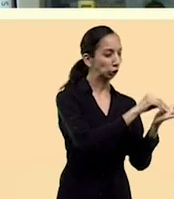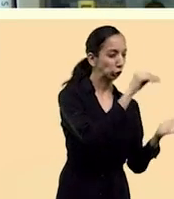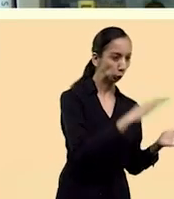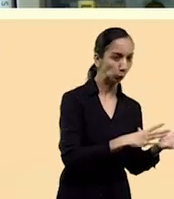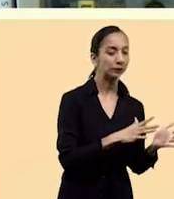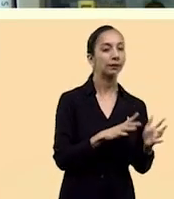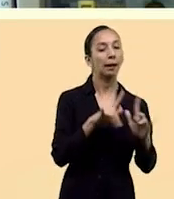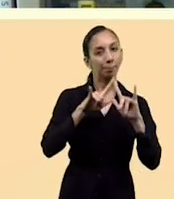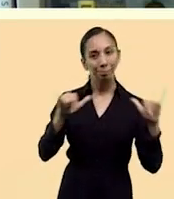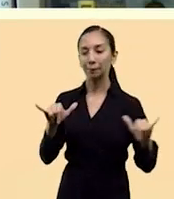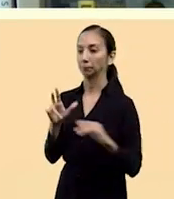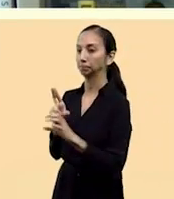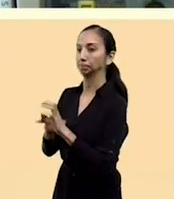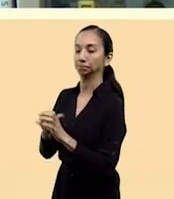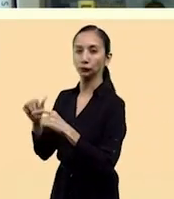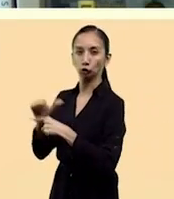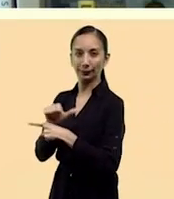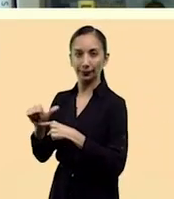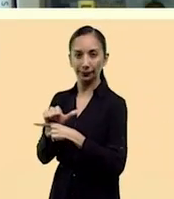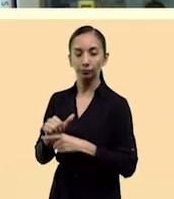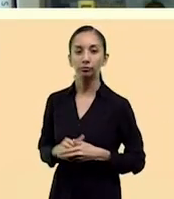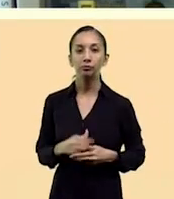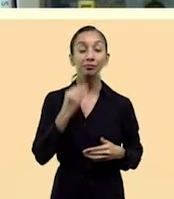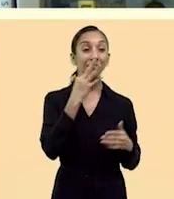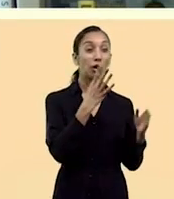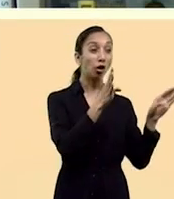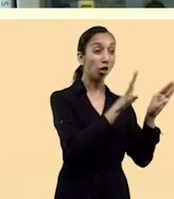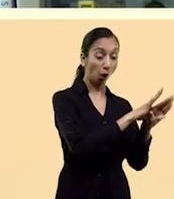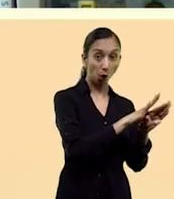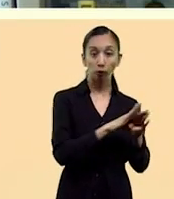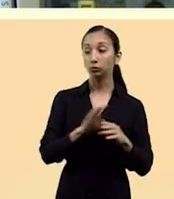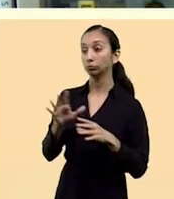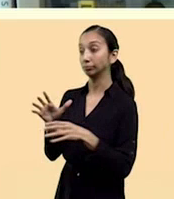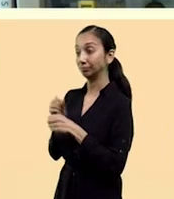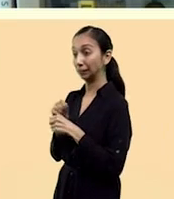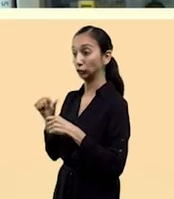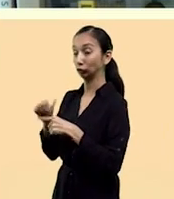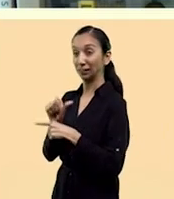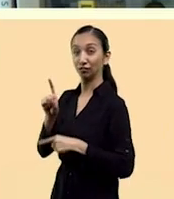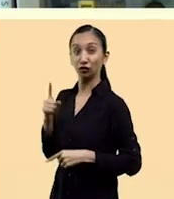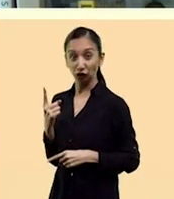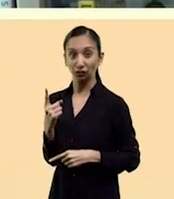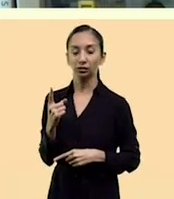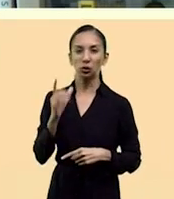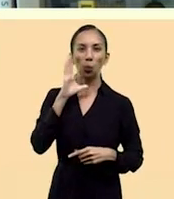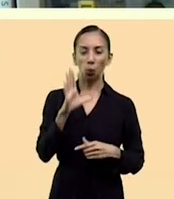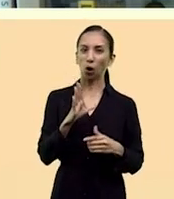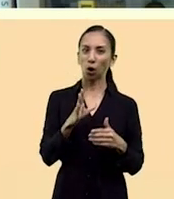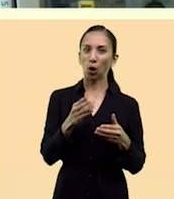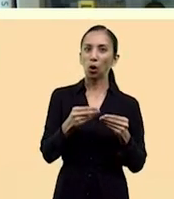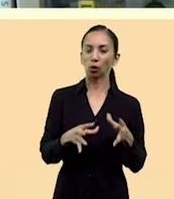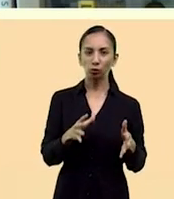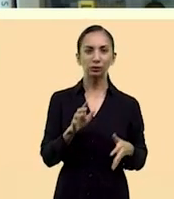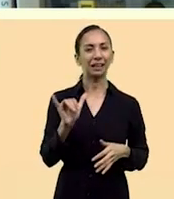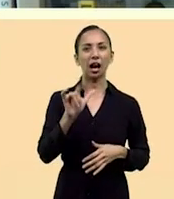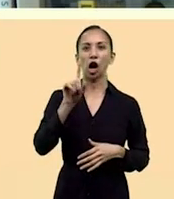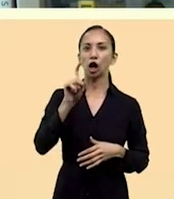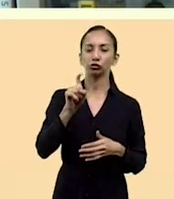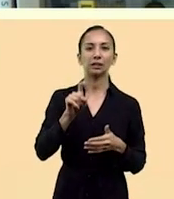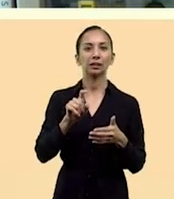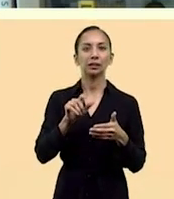time. If we'd simply shut down while the training occurred, we would have incurred costs of about $100 million per week with no connection to